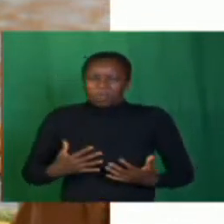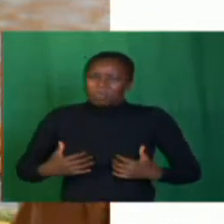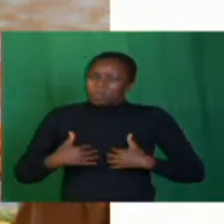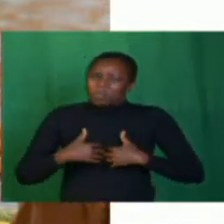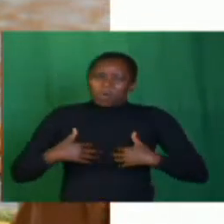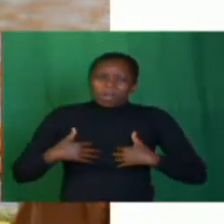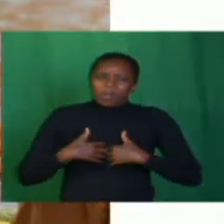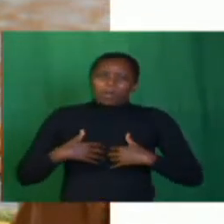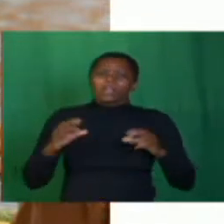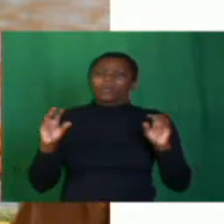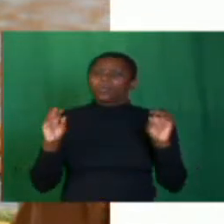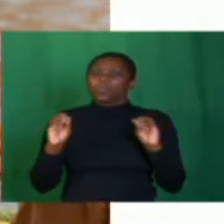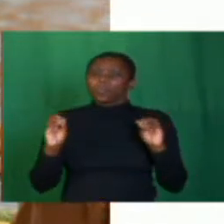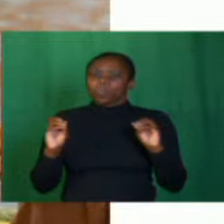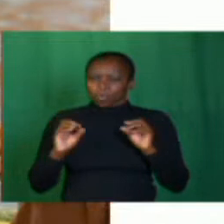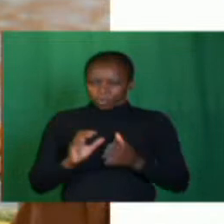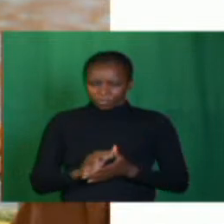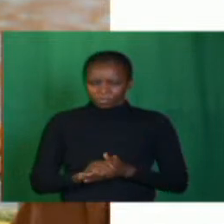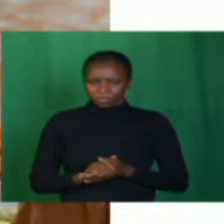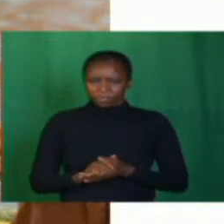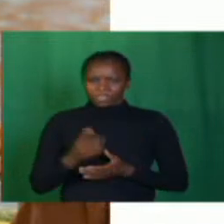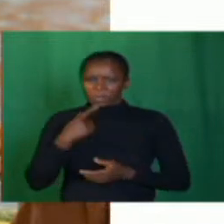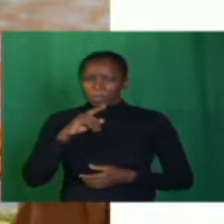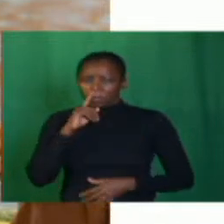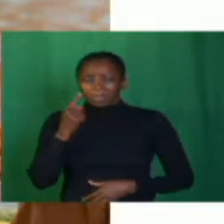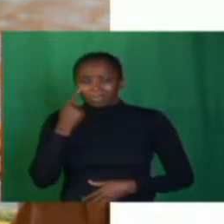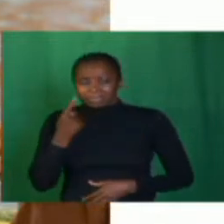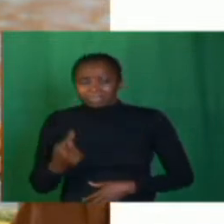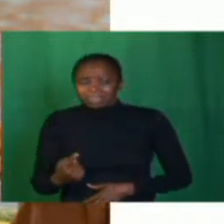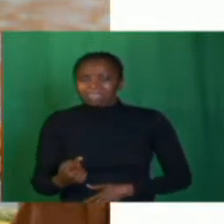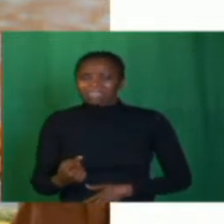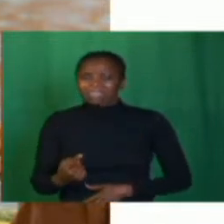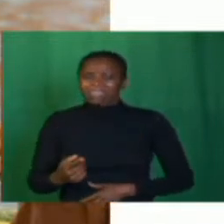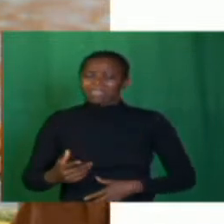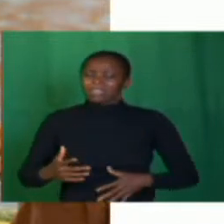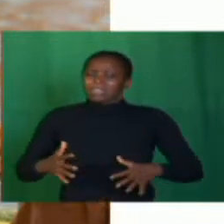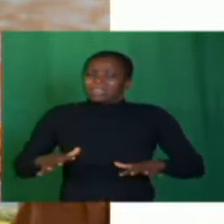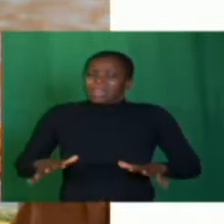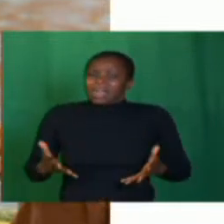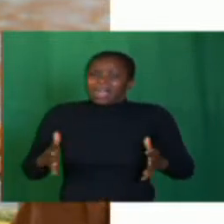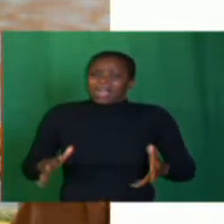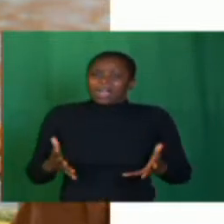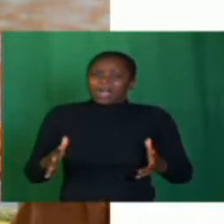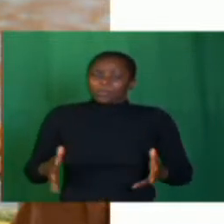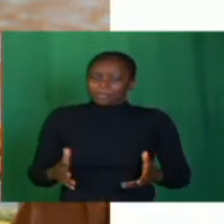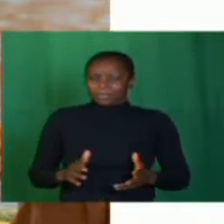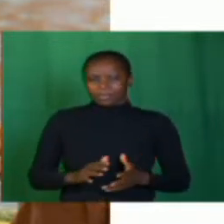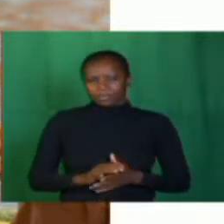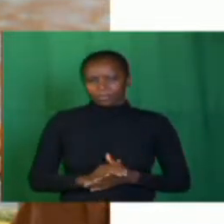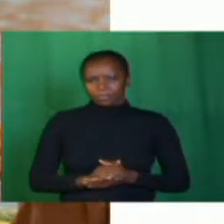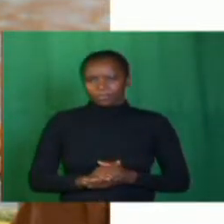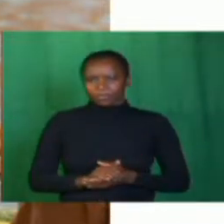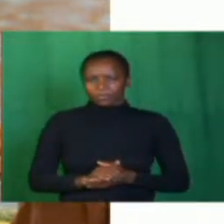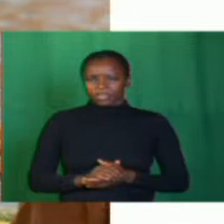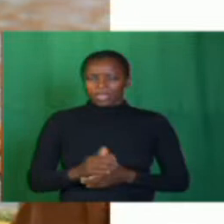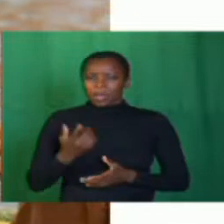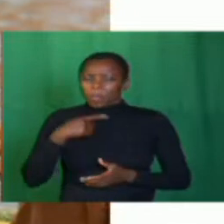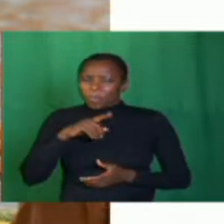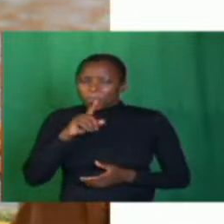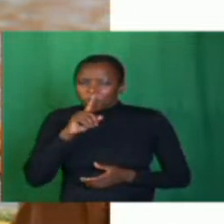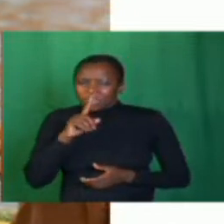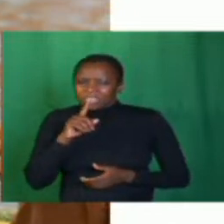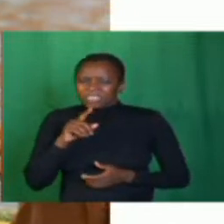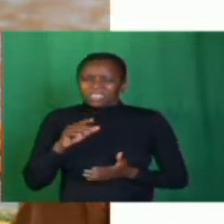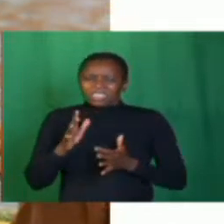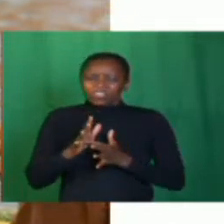or feeling any pain that he is departing from them. He is leaving them. They